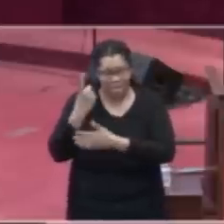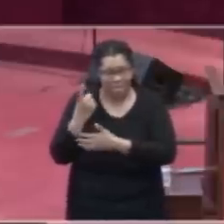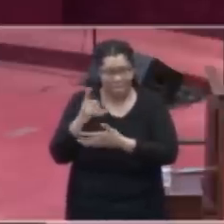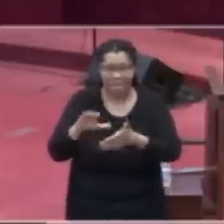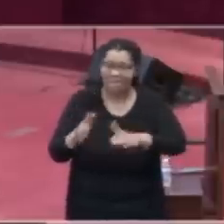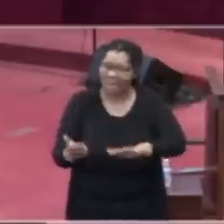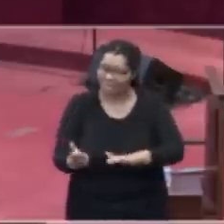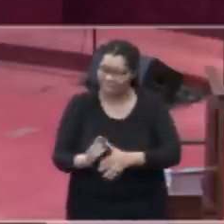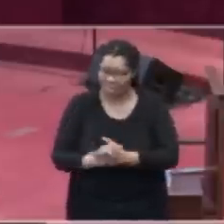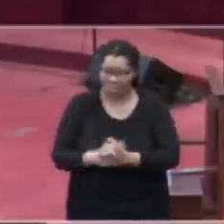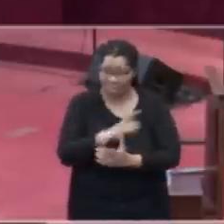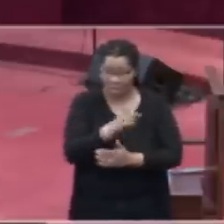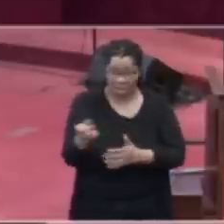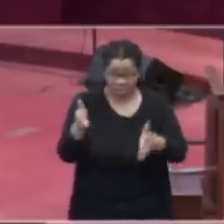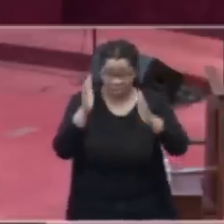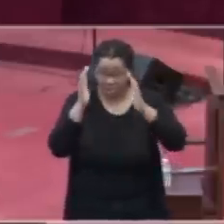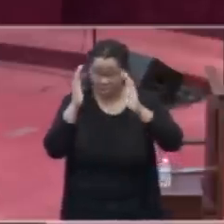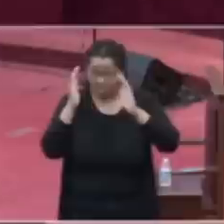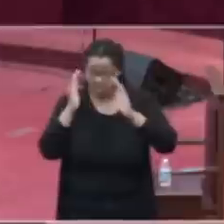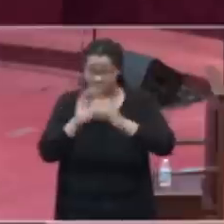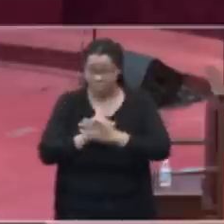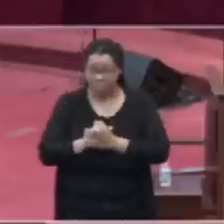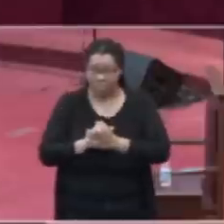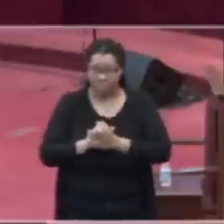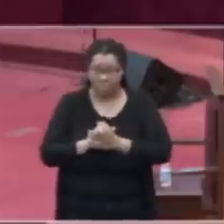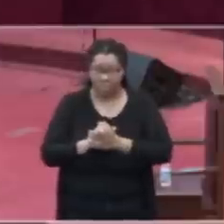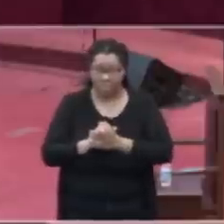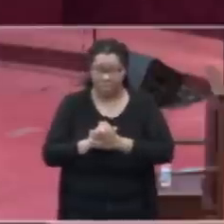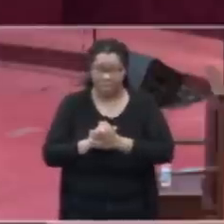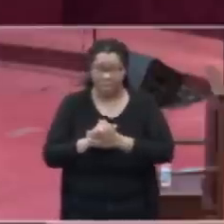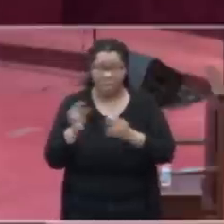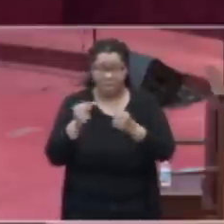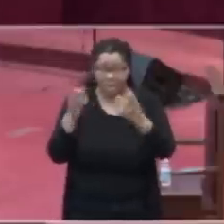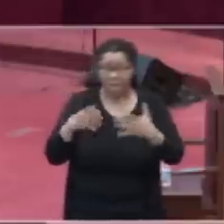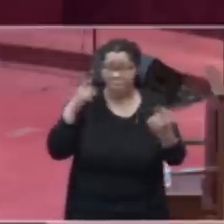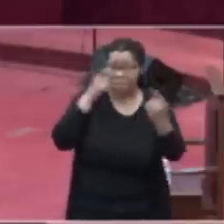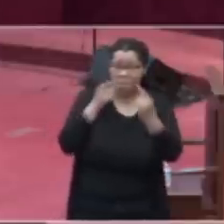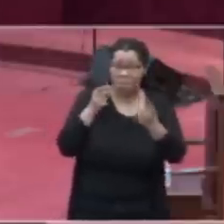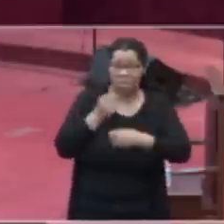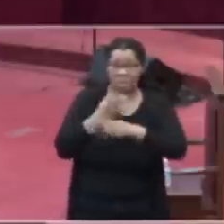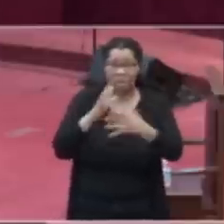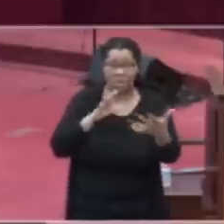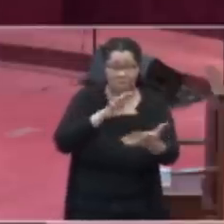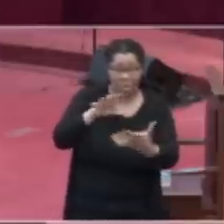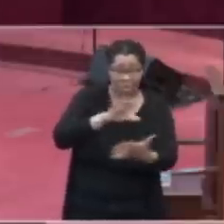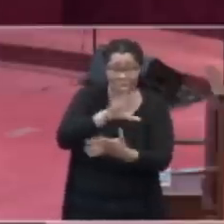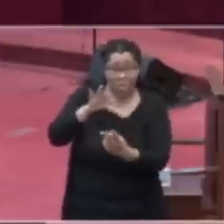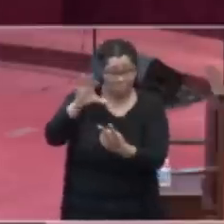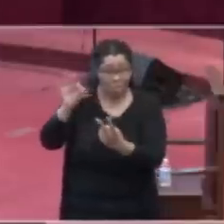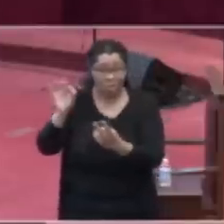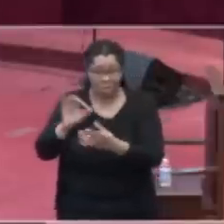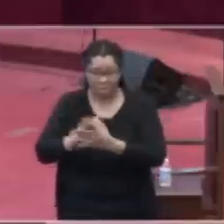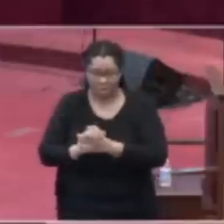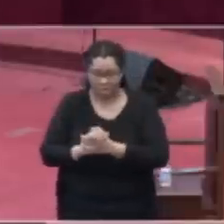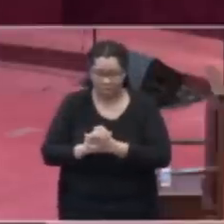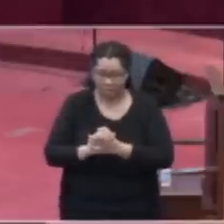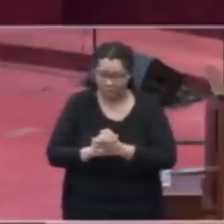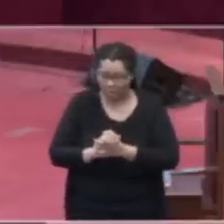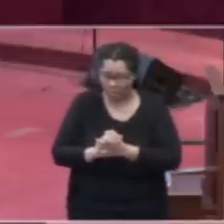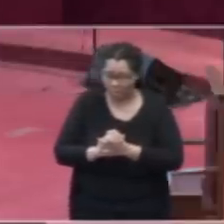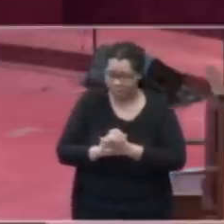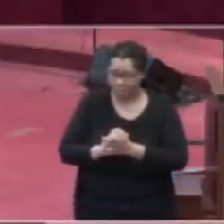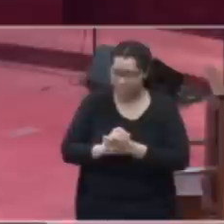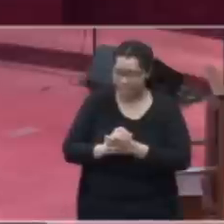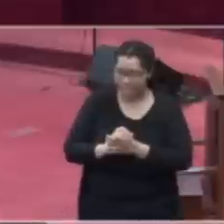death. Are y'all listening to me? So the intent of the enemy is to confuse your what? Which means,